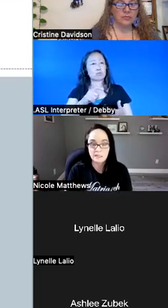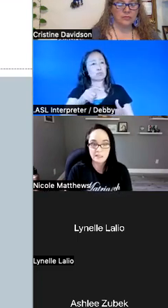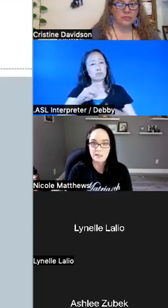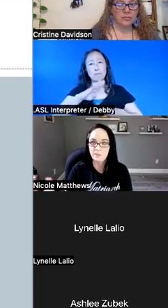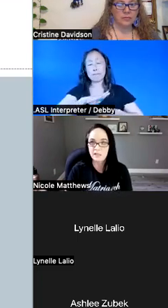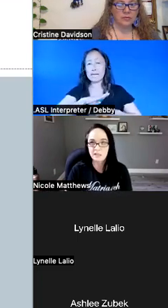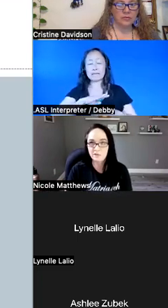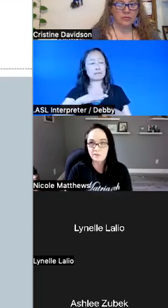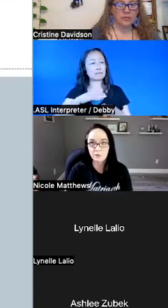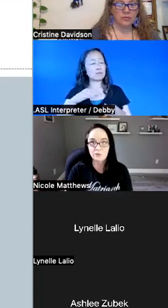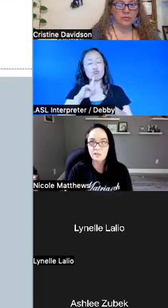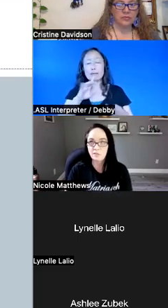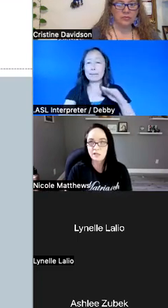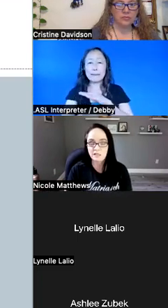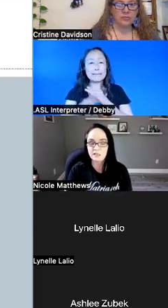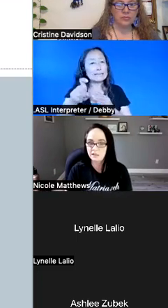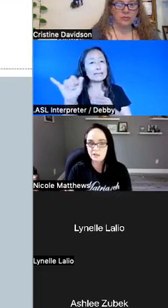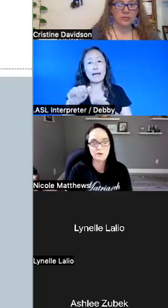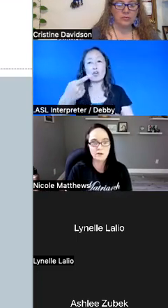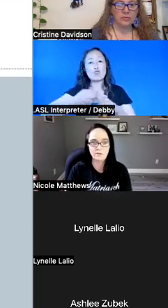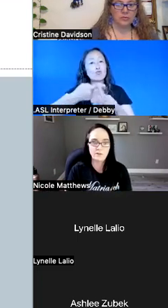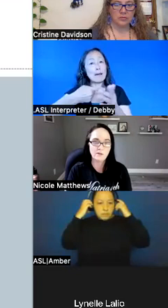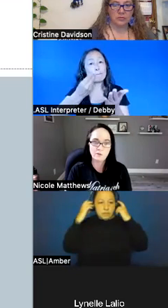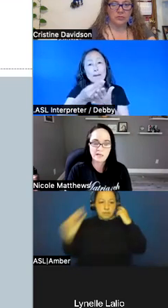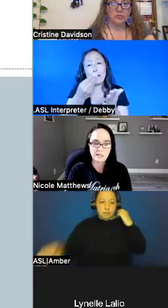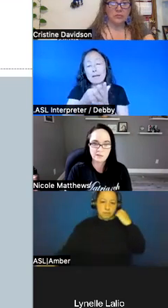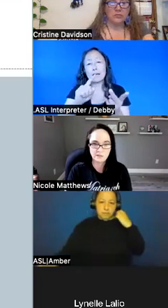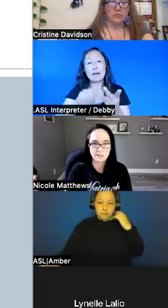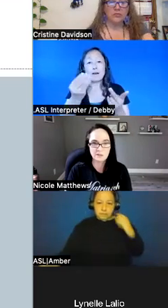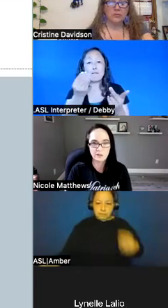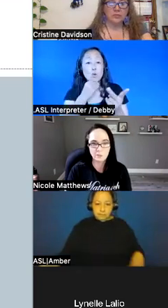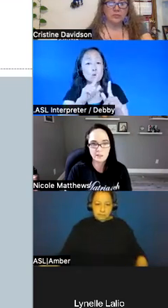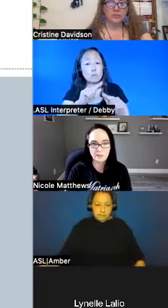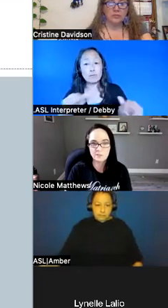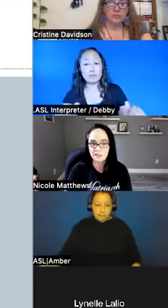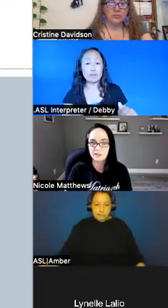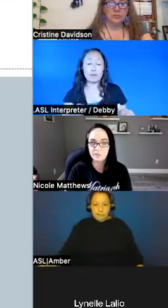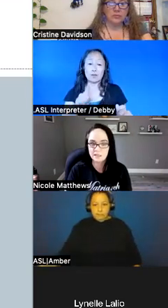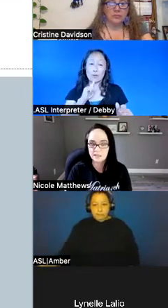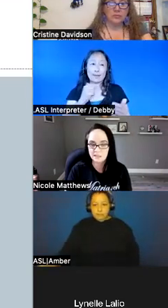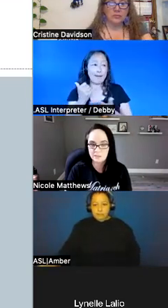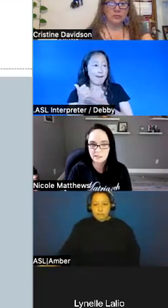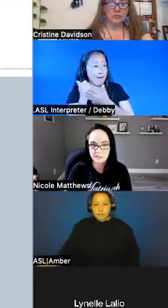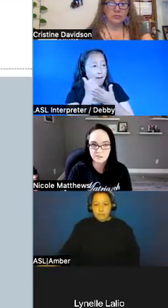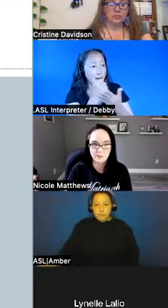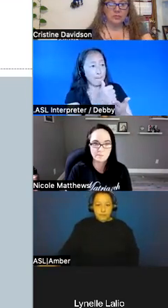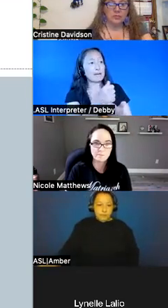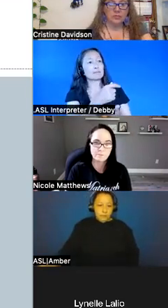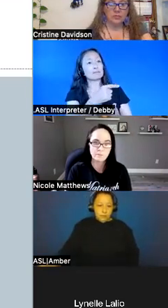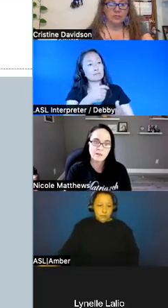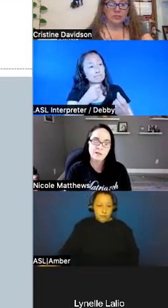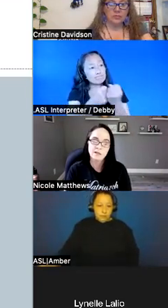rent money. They may need food. They may need, a variety of things. So helping them to get their basic needs met as